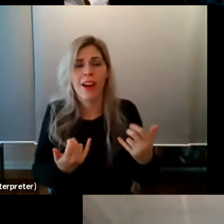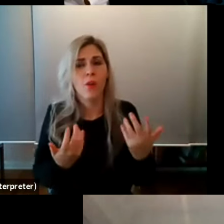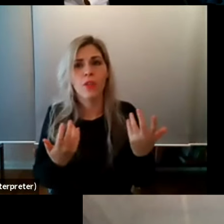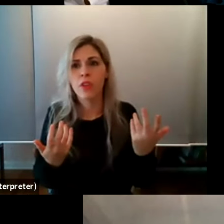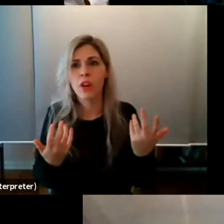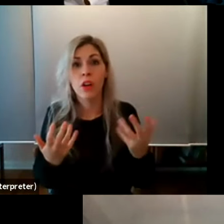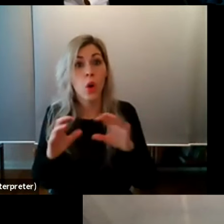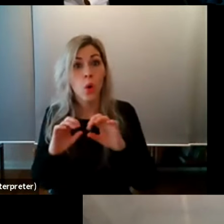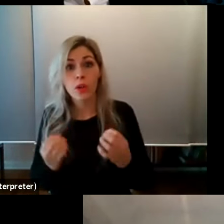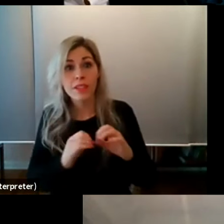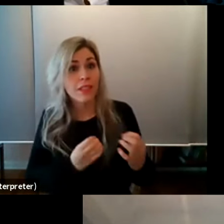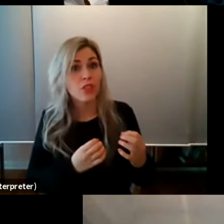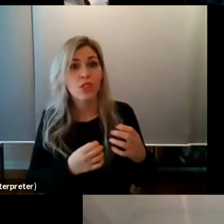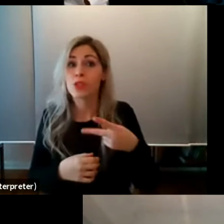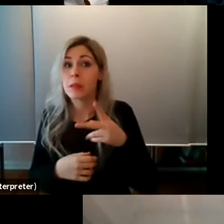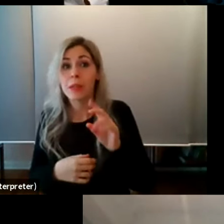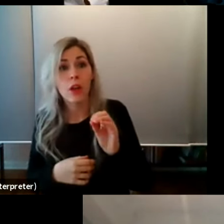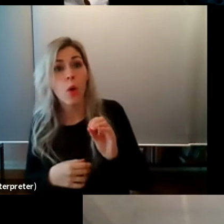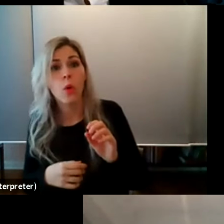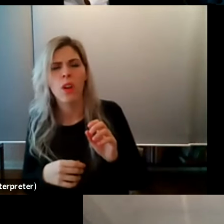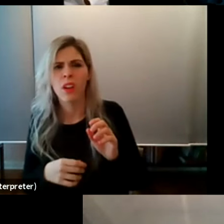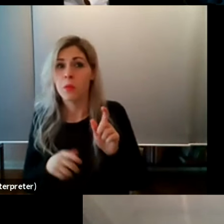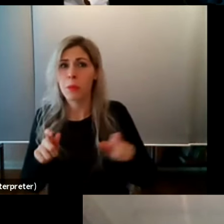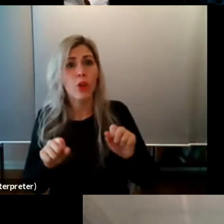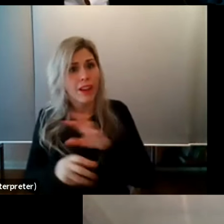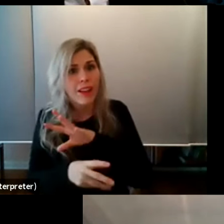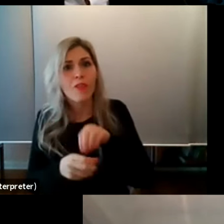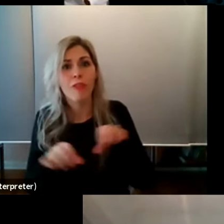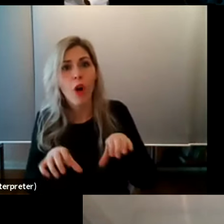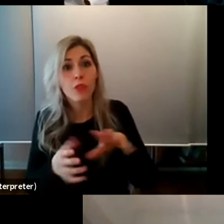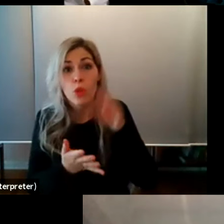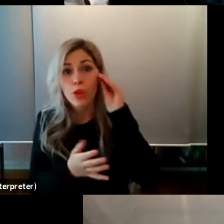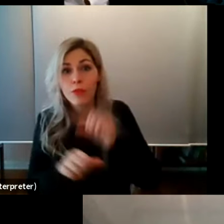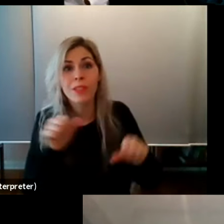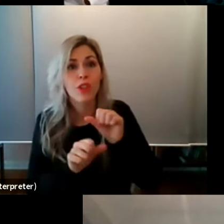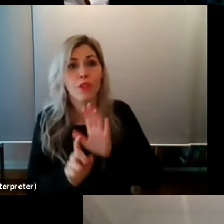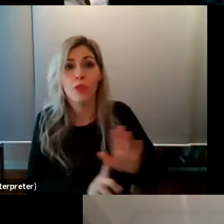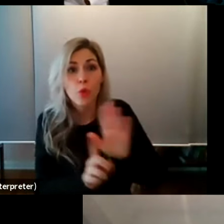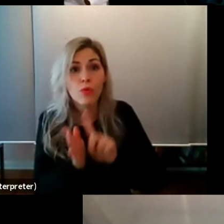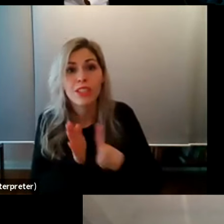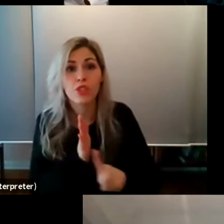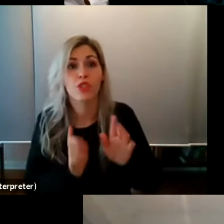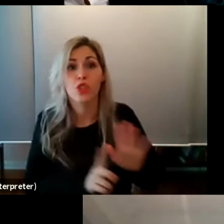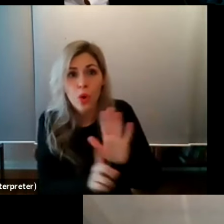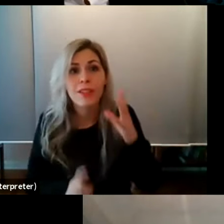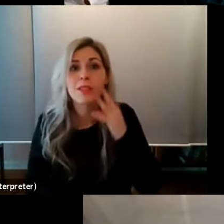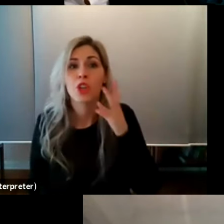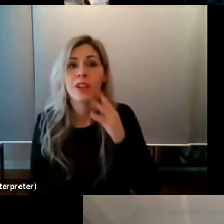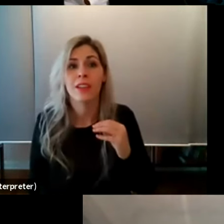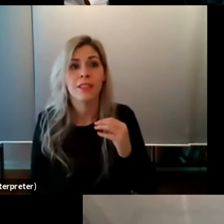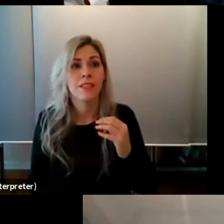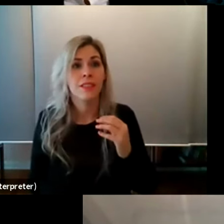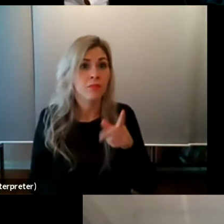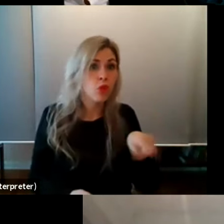where organizations of persons with disabilities can be involved. To learn from each other experiences, to learn from your experience as